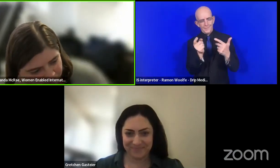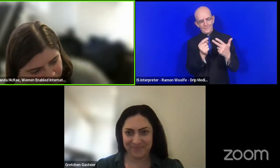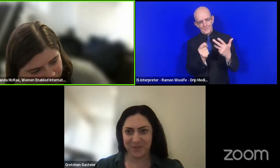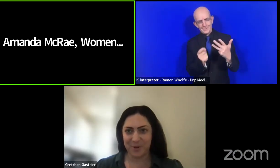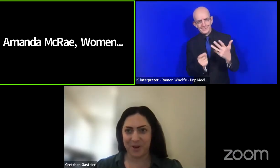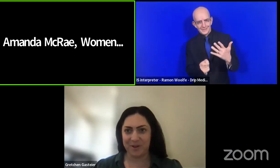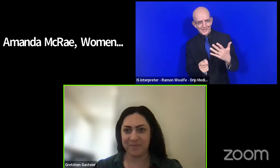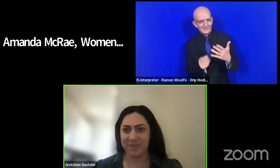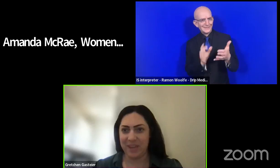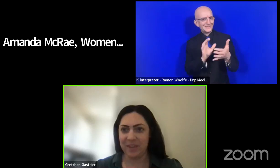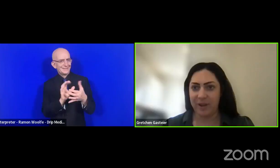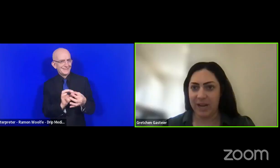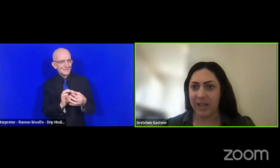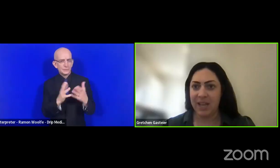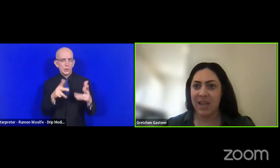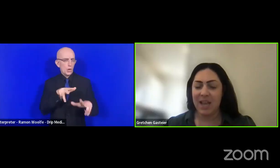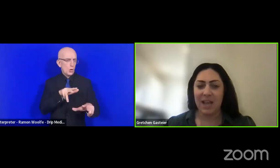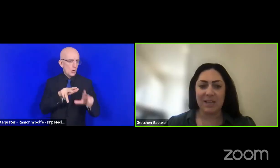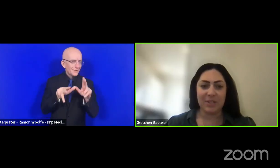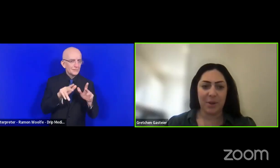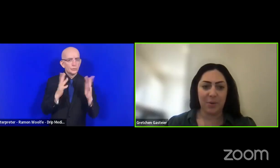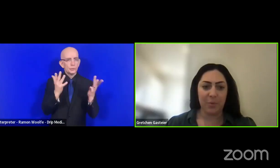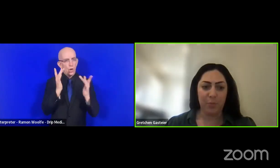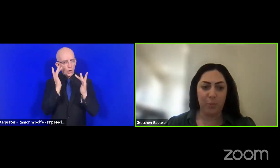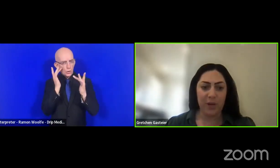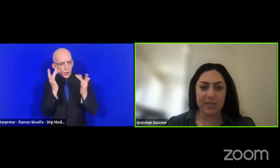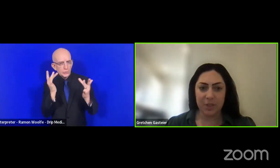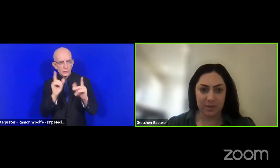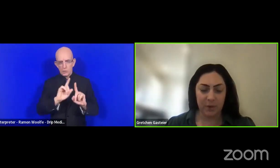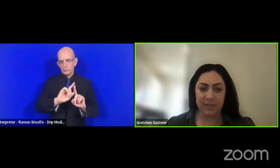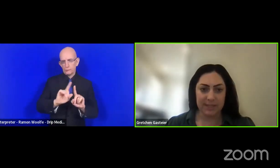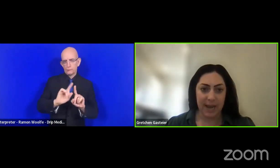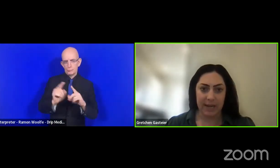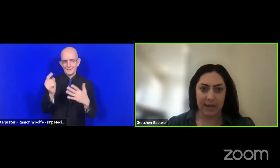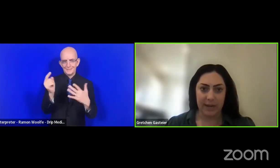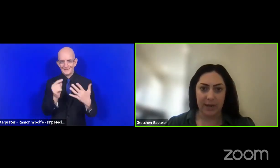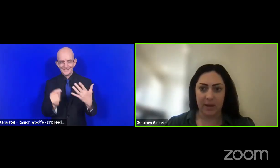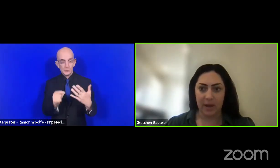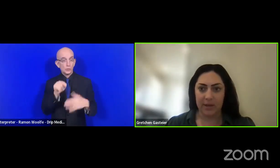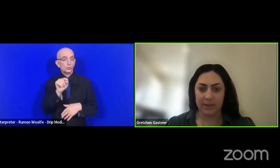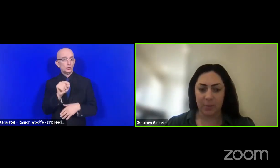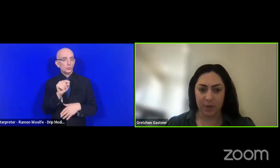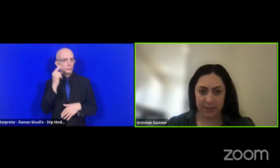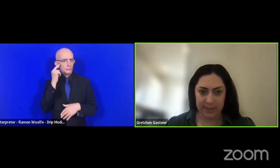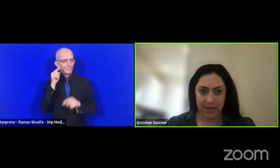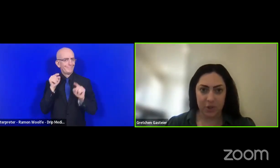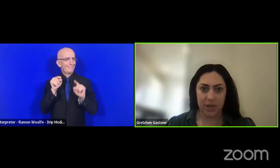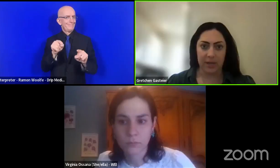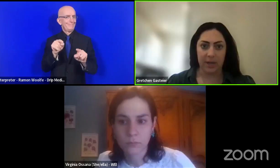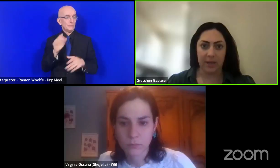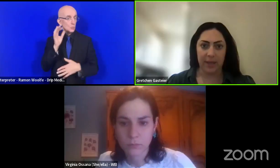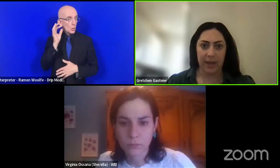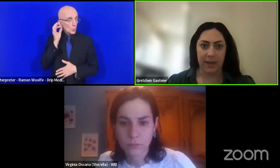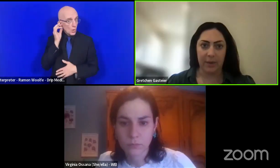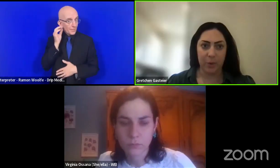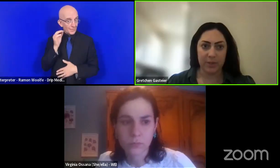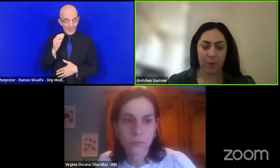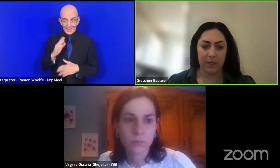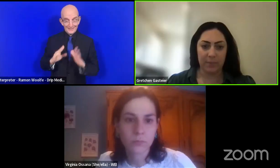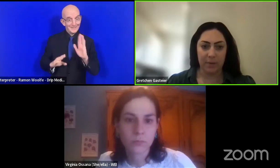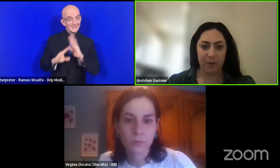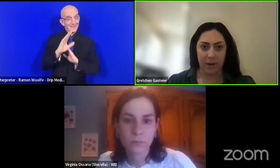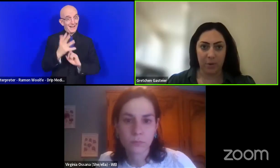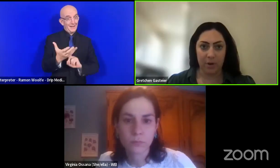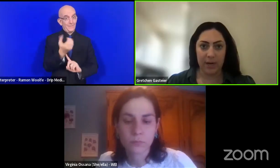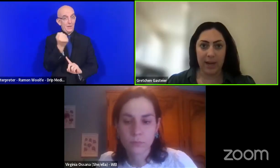one? Sure. Thank you, Hannah. So we decided as an organization that it was